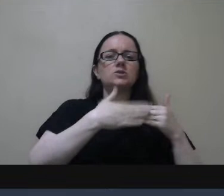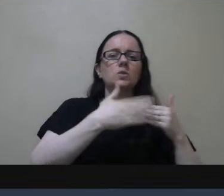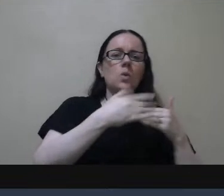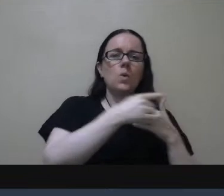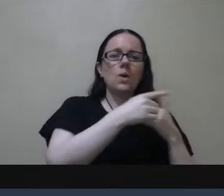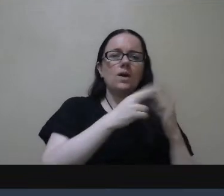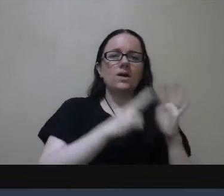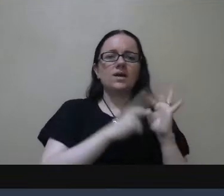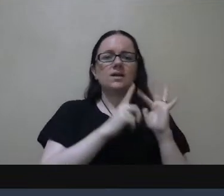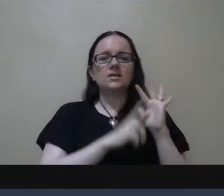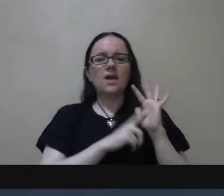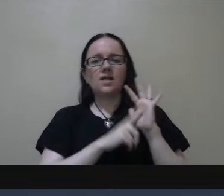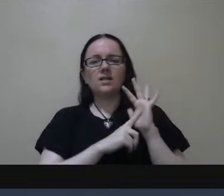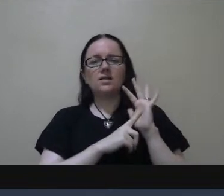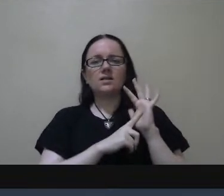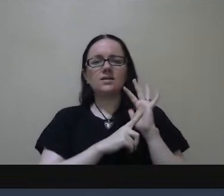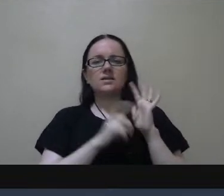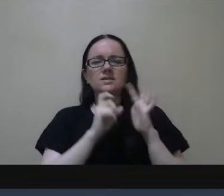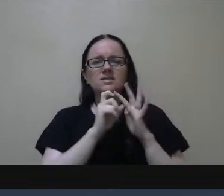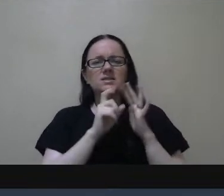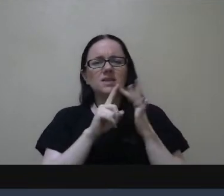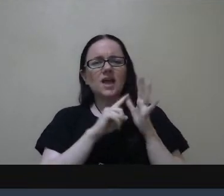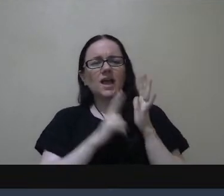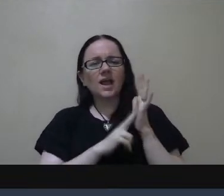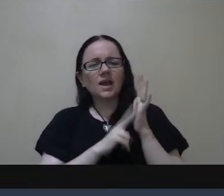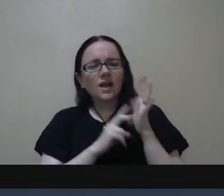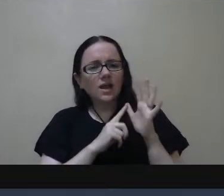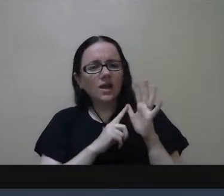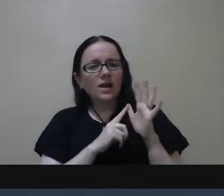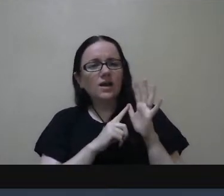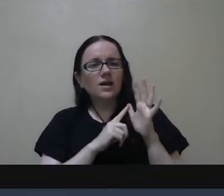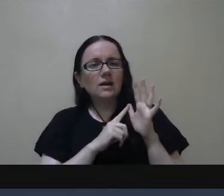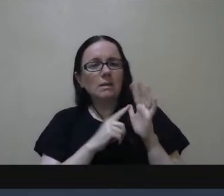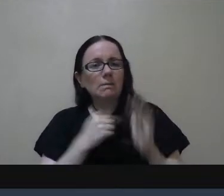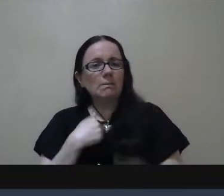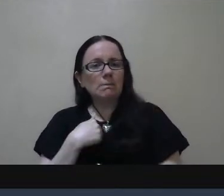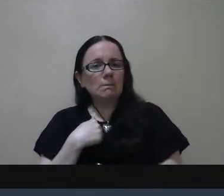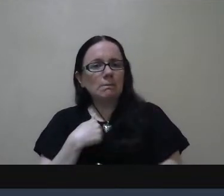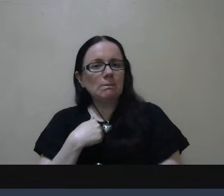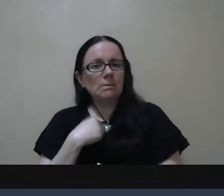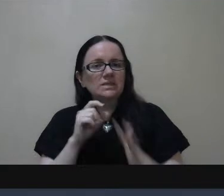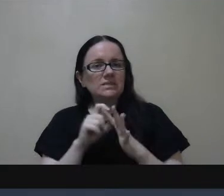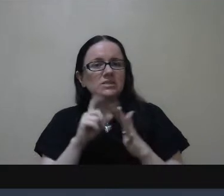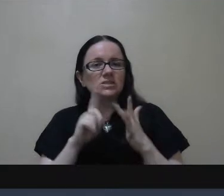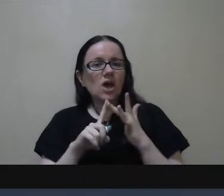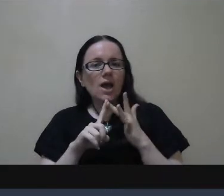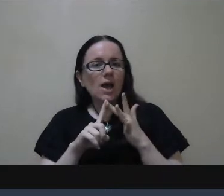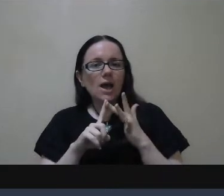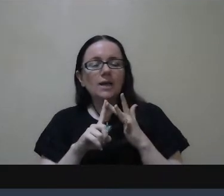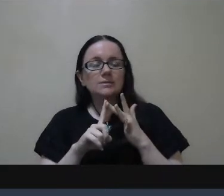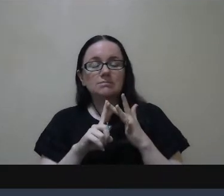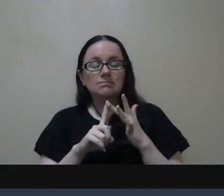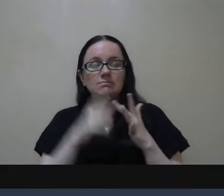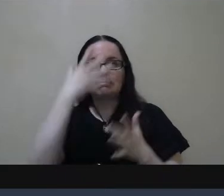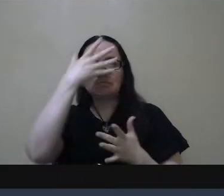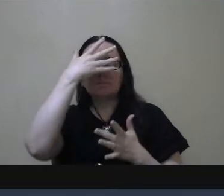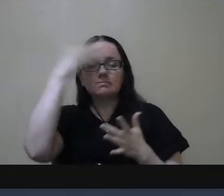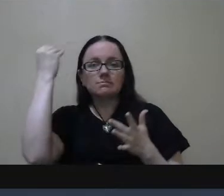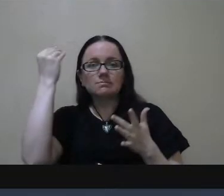and Diana? I don't know why. Mental blank going on